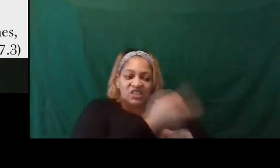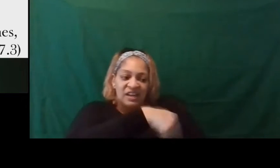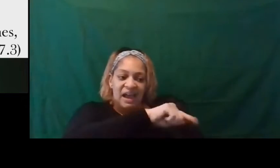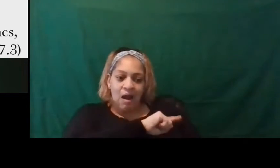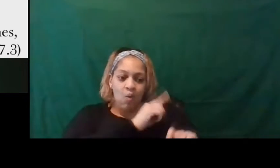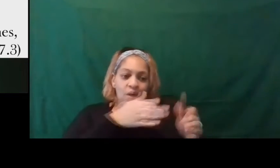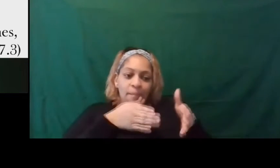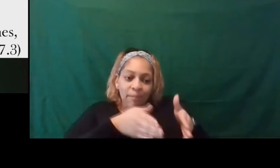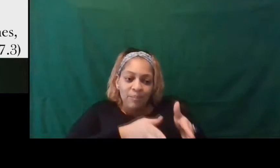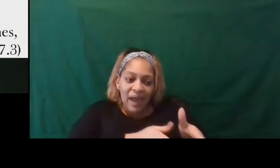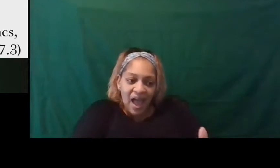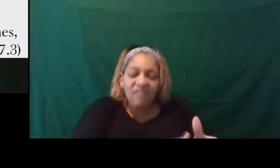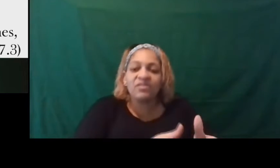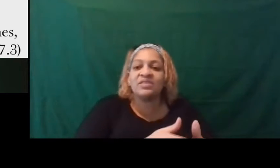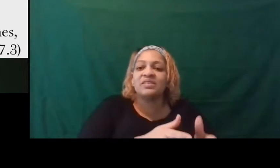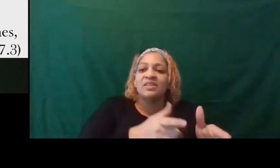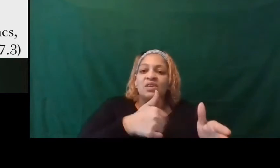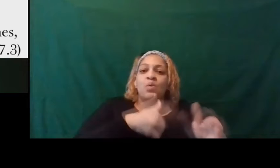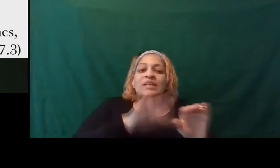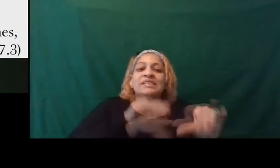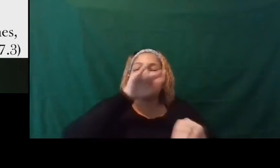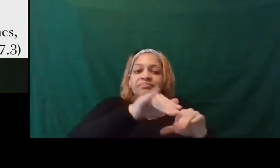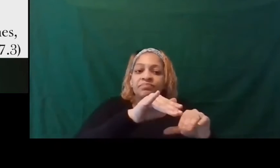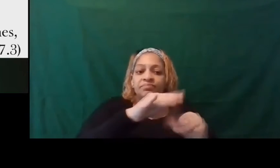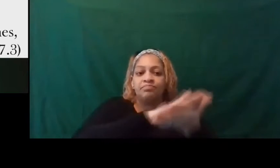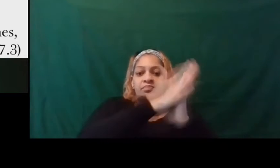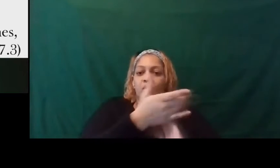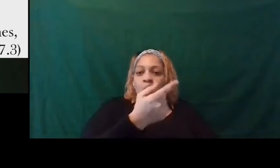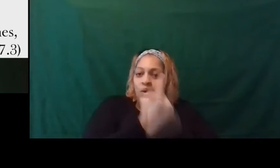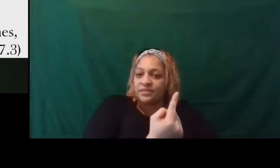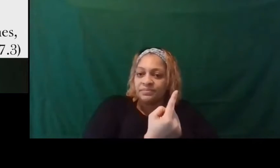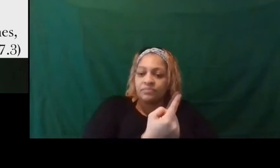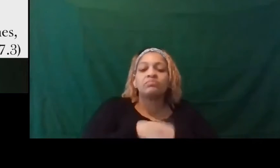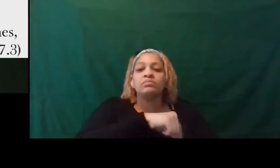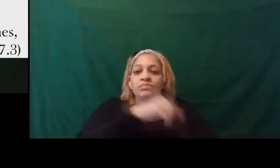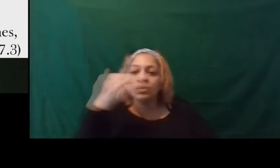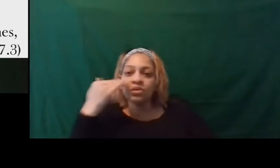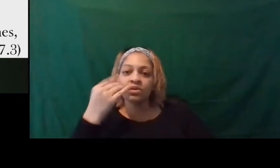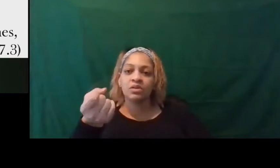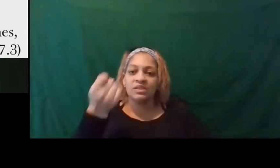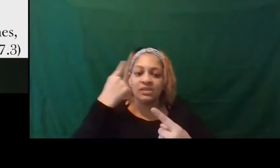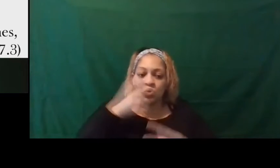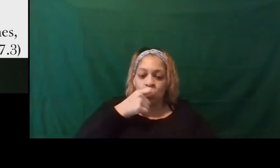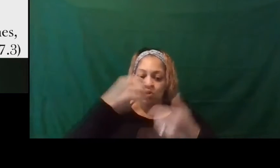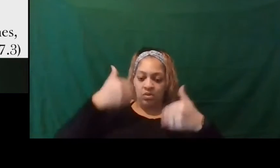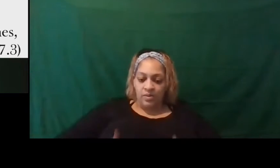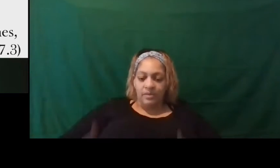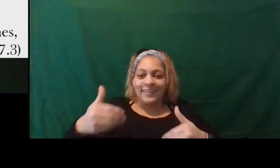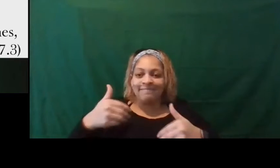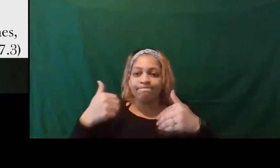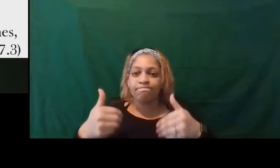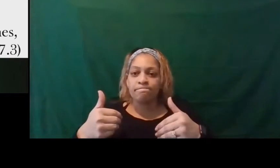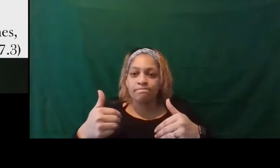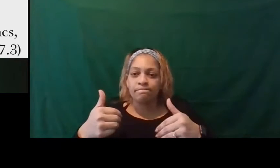to a place of at-one-ment where we know and understand who and what we are? The laws